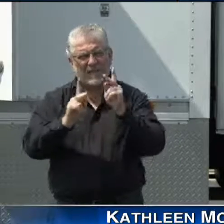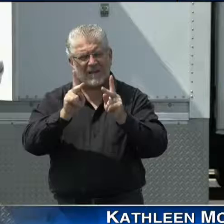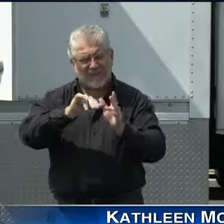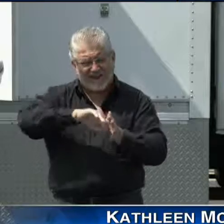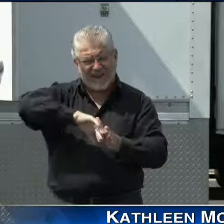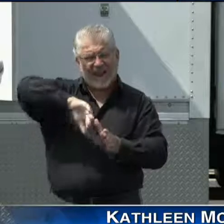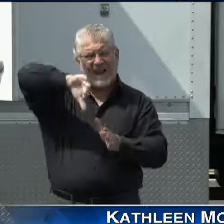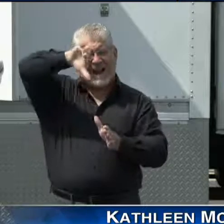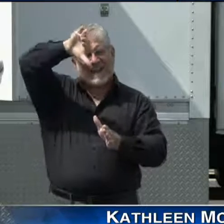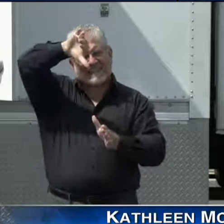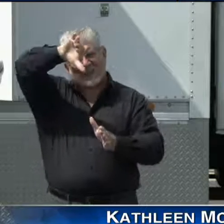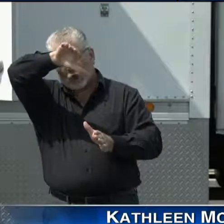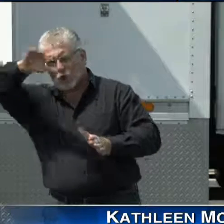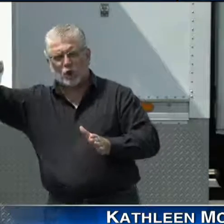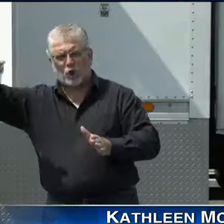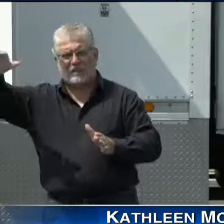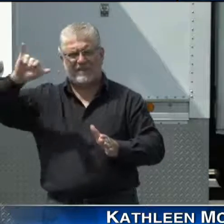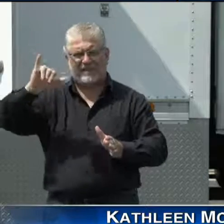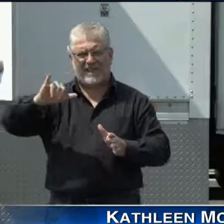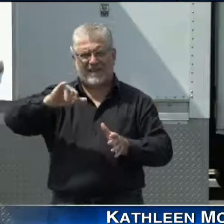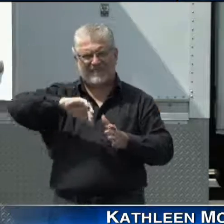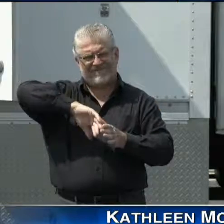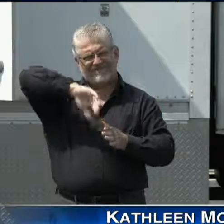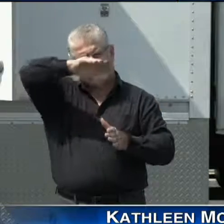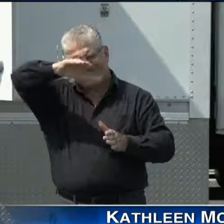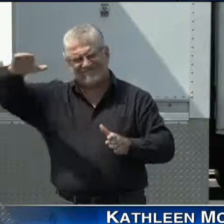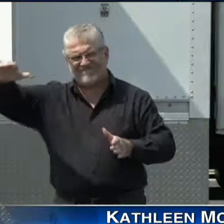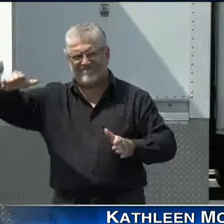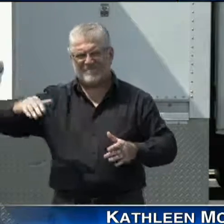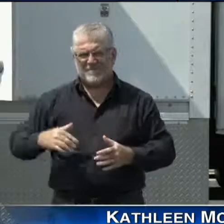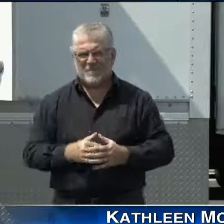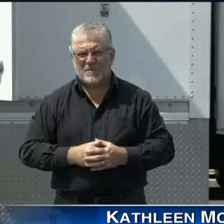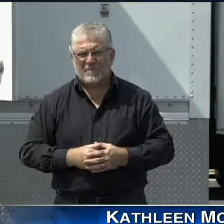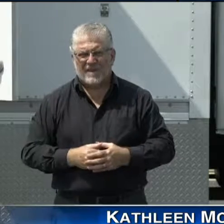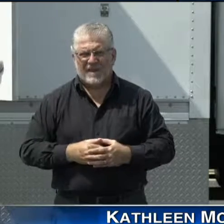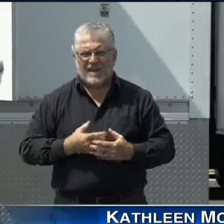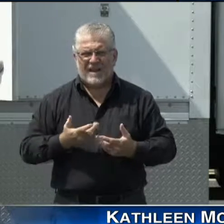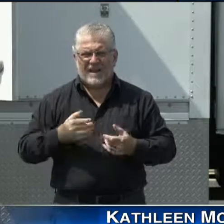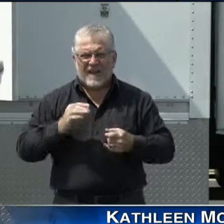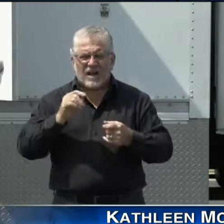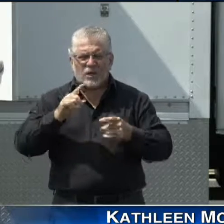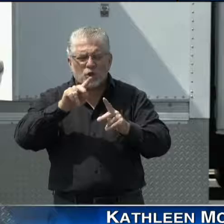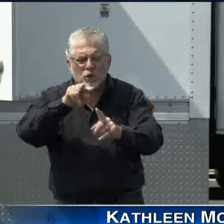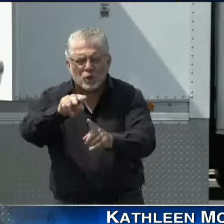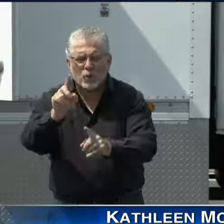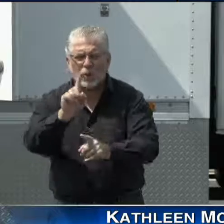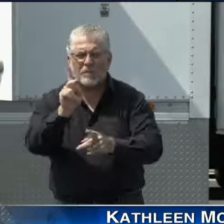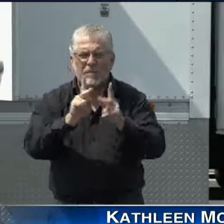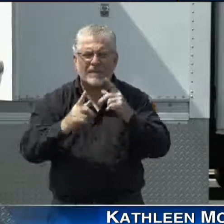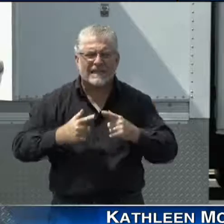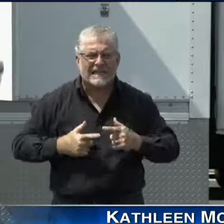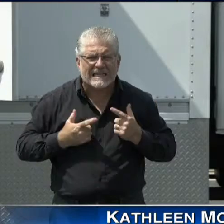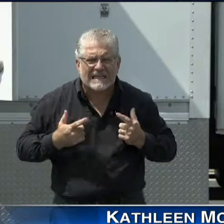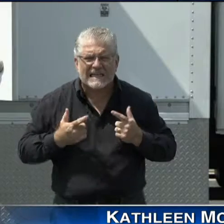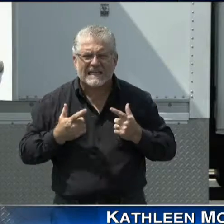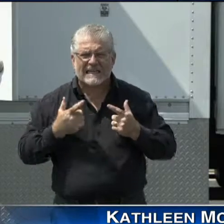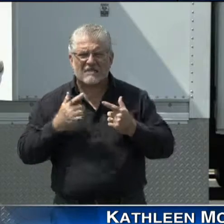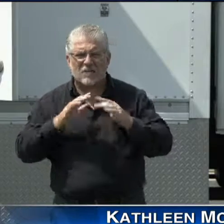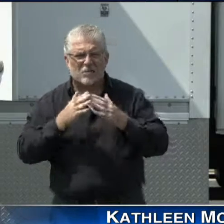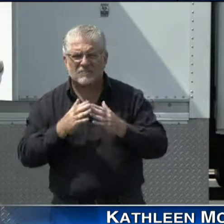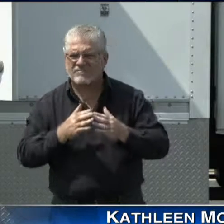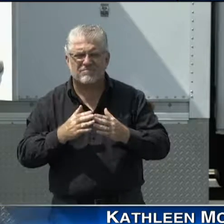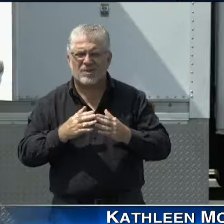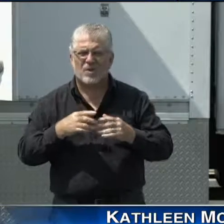target the most concentrated areas in the state, but we'll also focus on key pockets where health resources